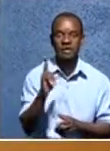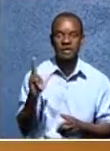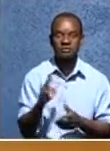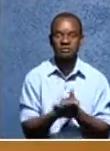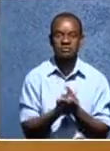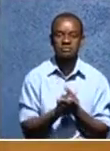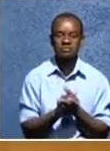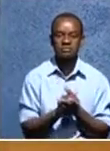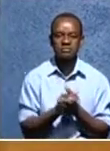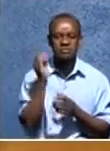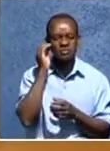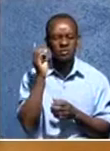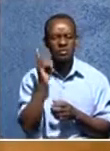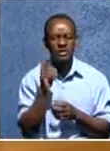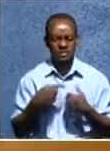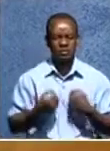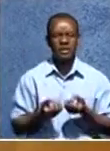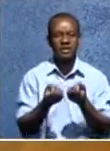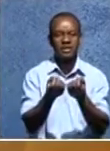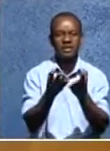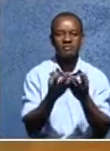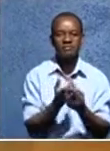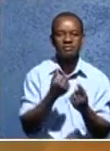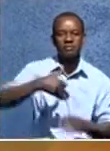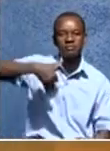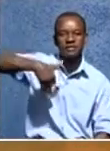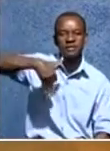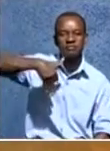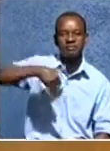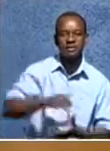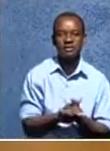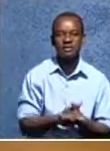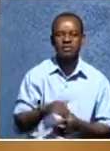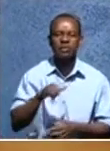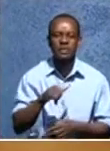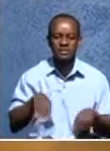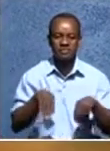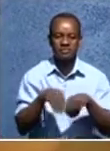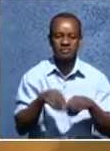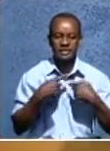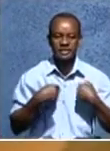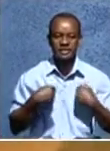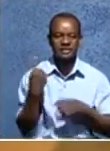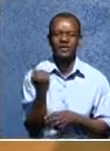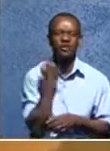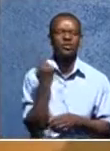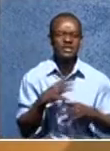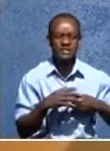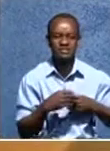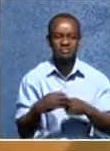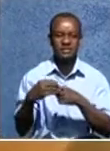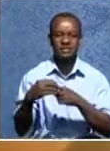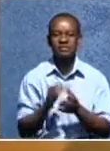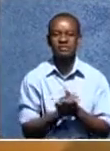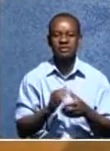what we offer as authentically Namibian, and what makes us unique, you know, among to all the other products and services that